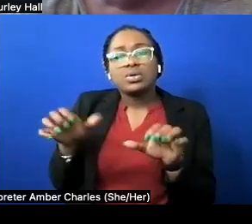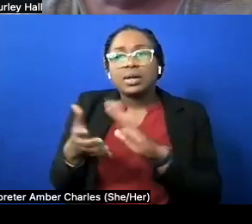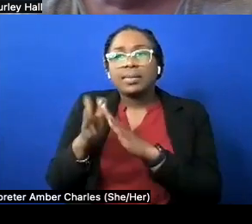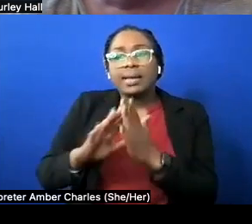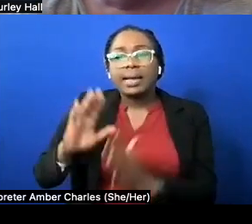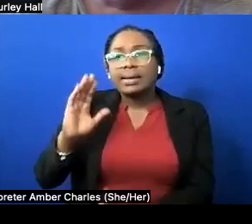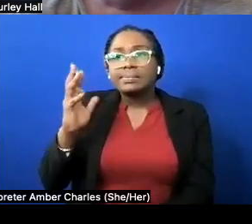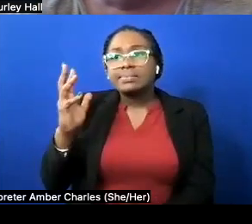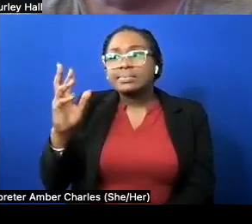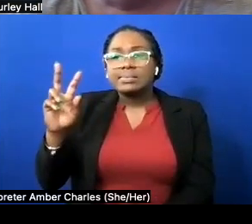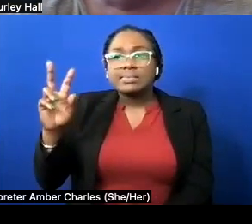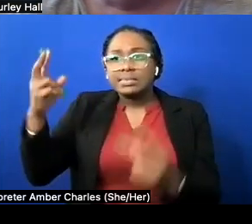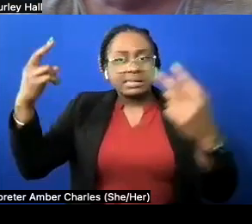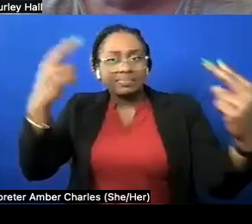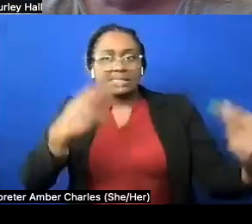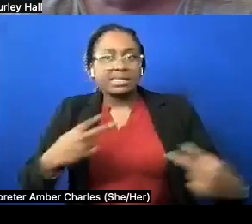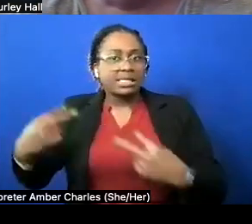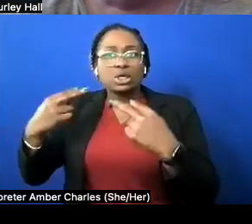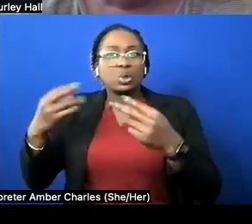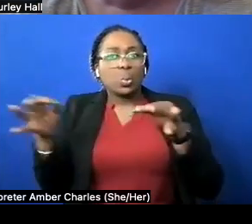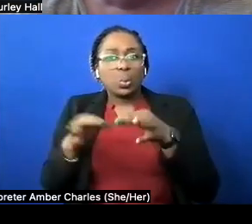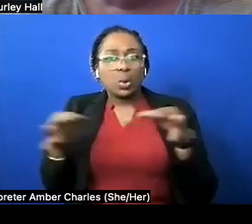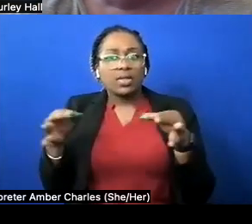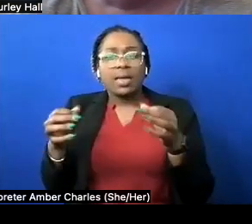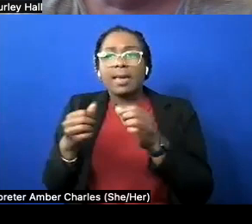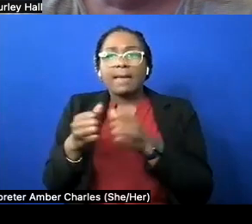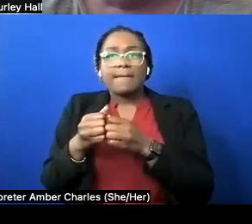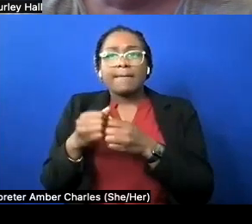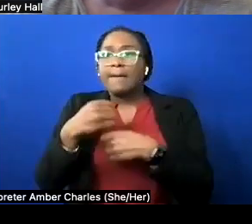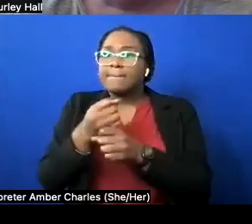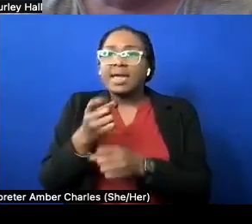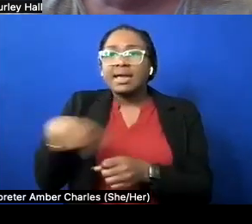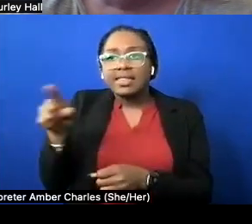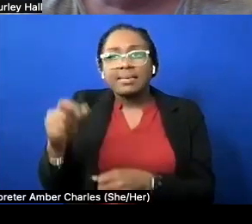as worthy, seen as valuable, make them proud.